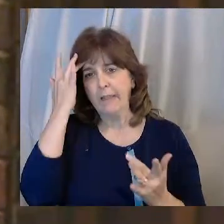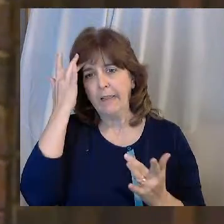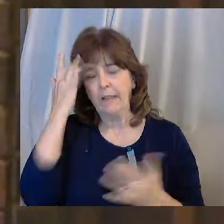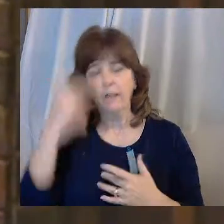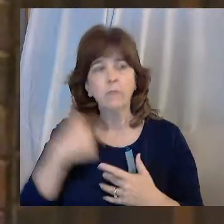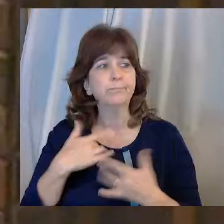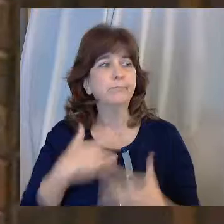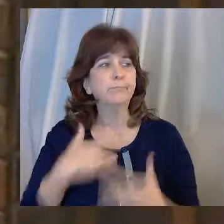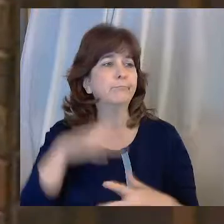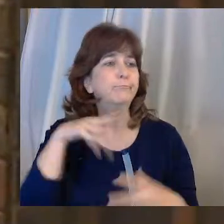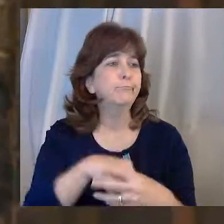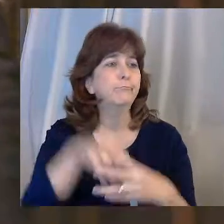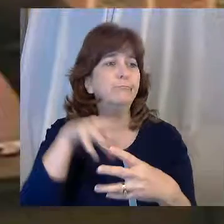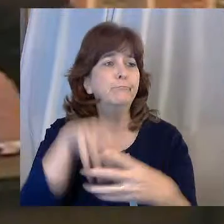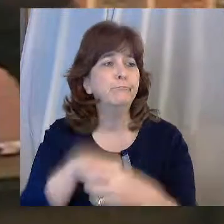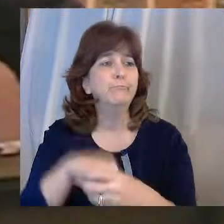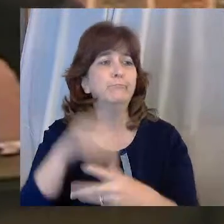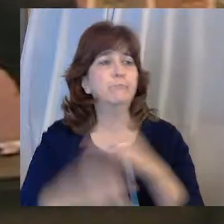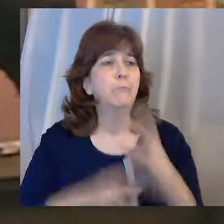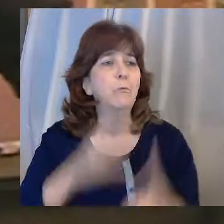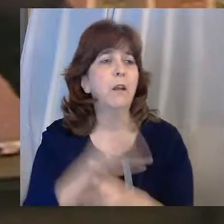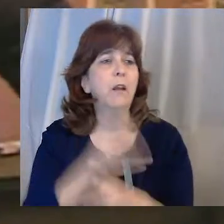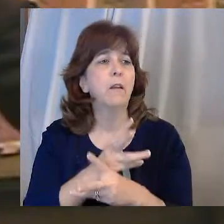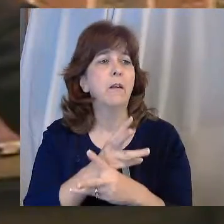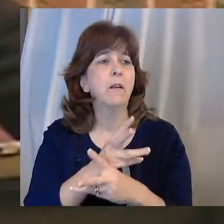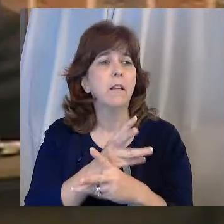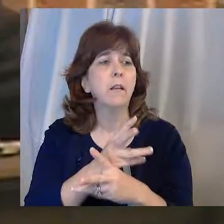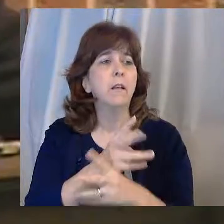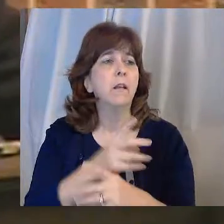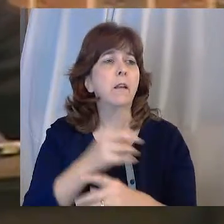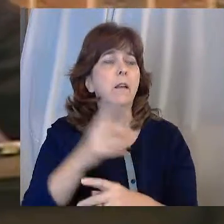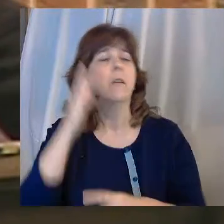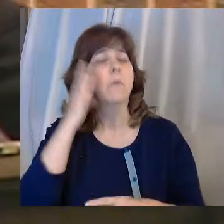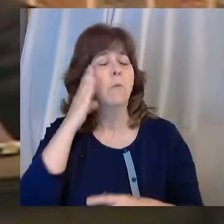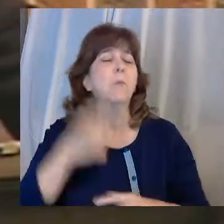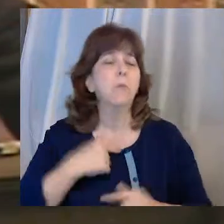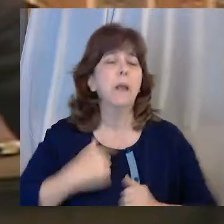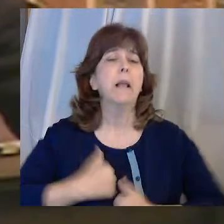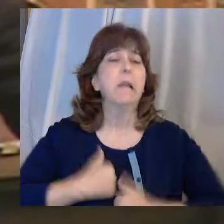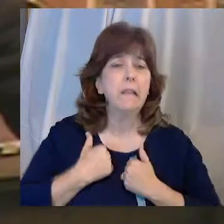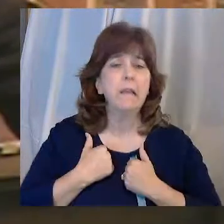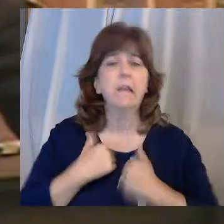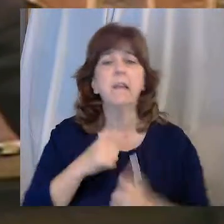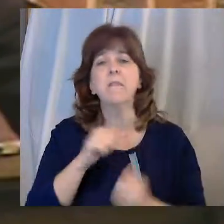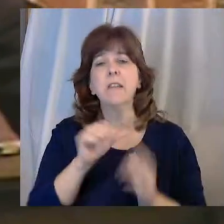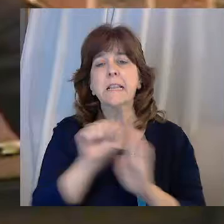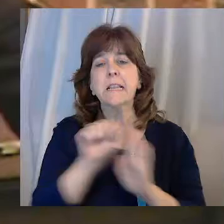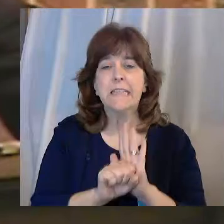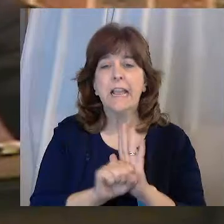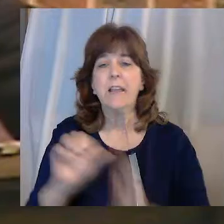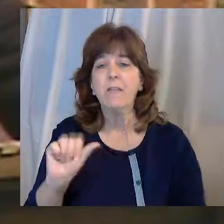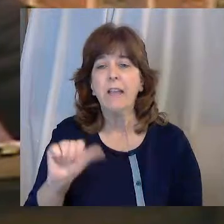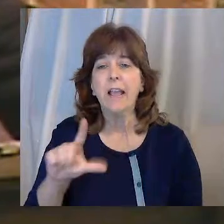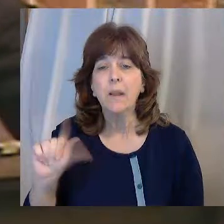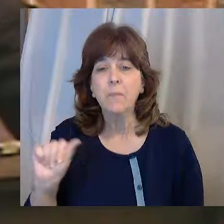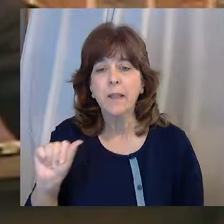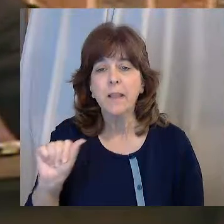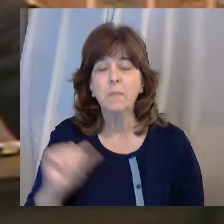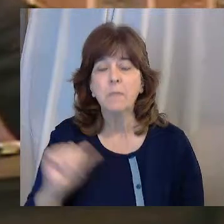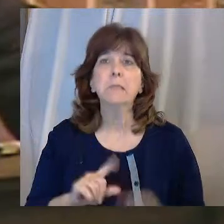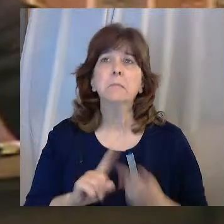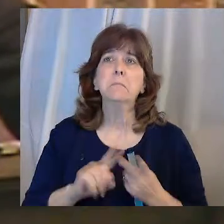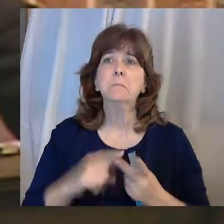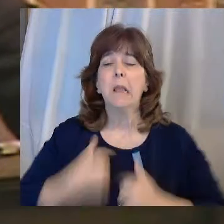world. We may remember that we're citizens of the state of Alabama. And we may remember that we're citizens of the United